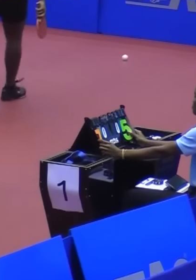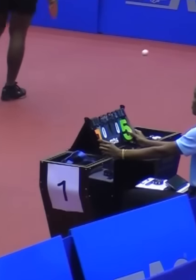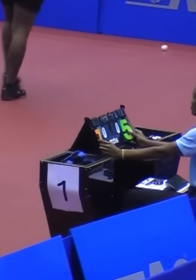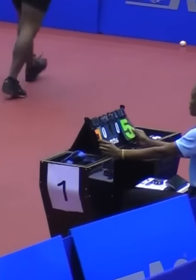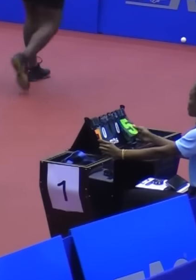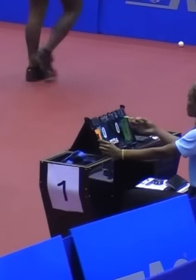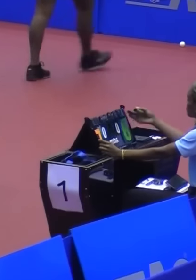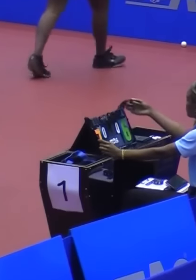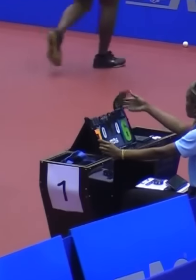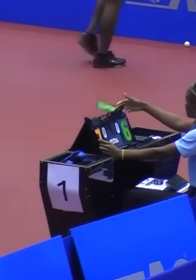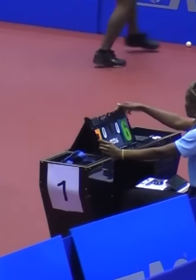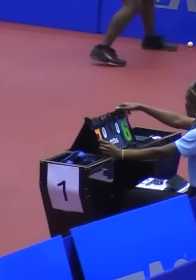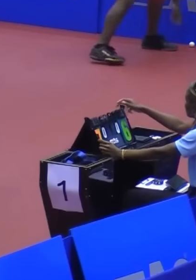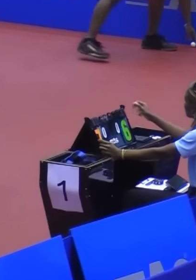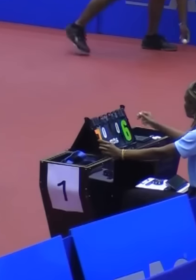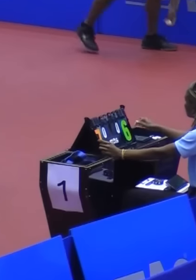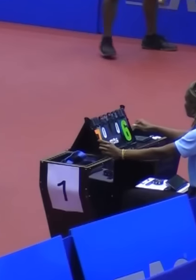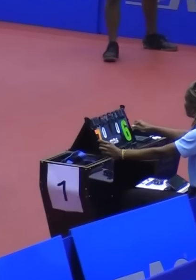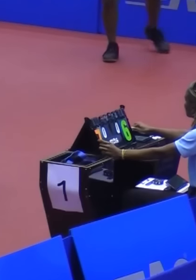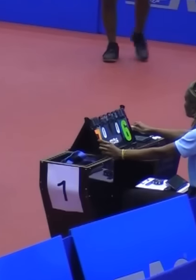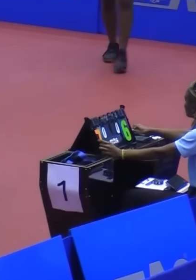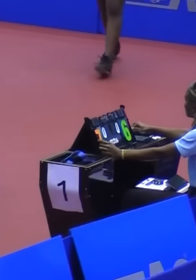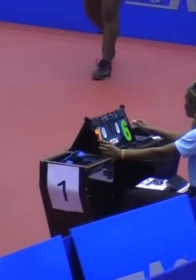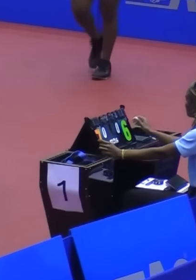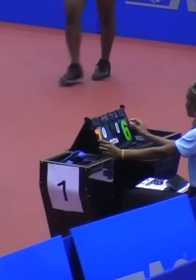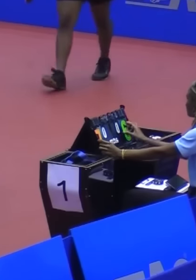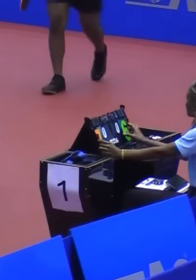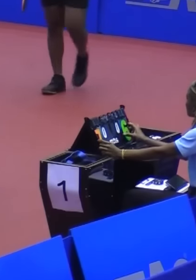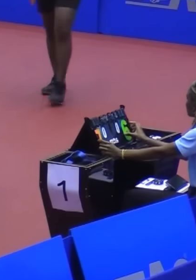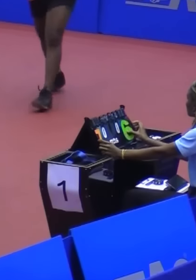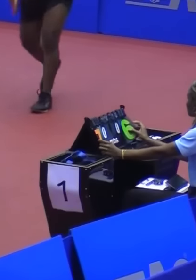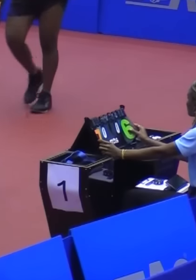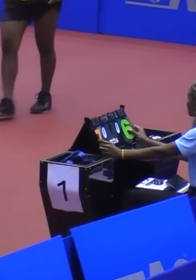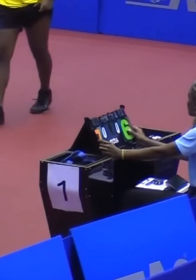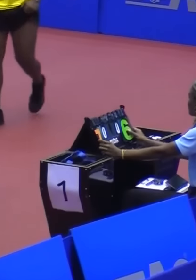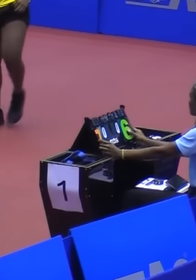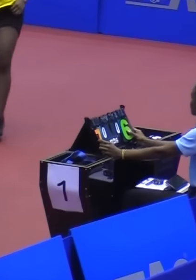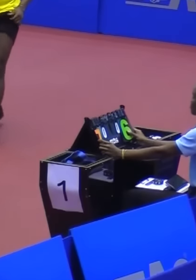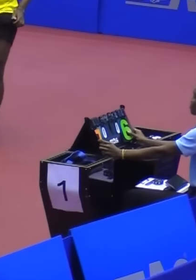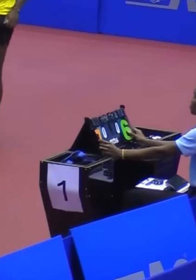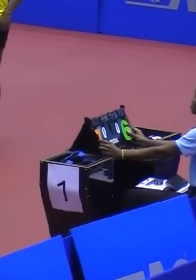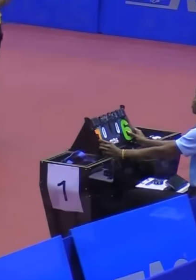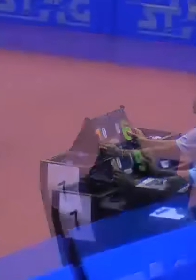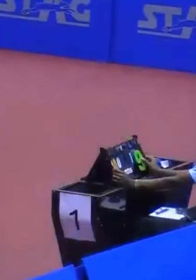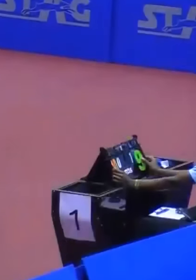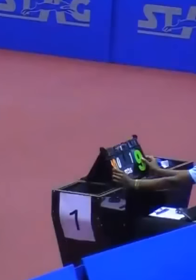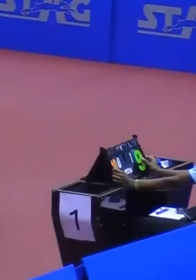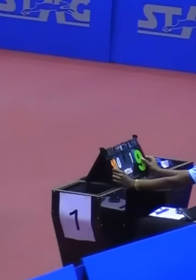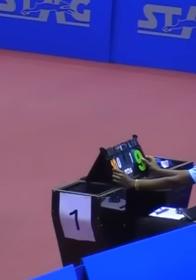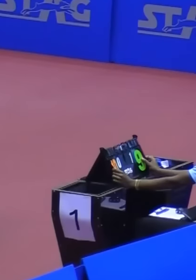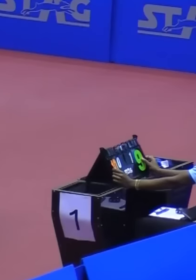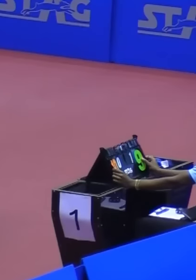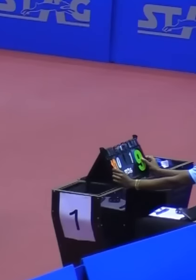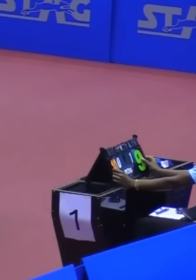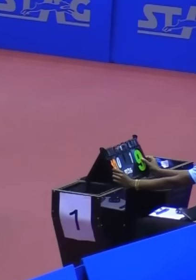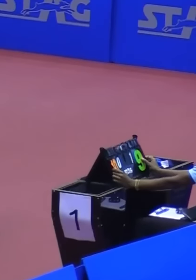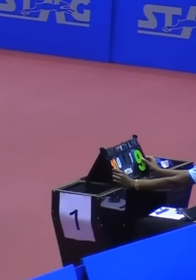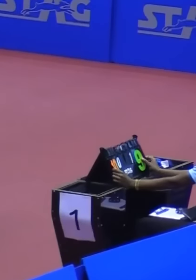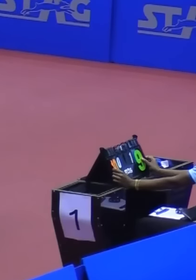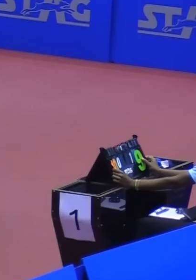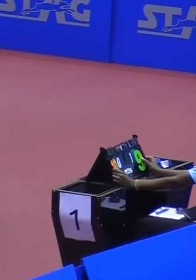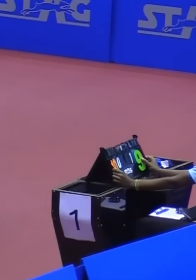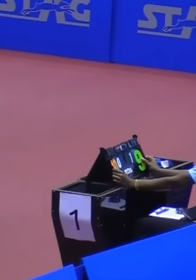shot. That's brilliant again. Knight coming from a set down to lead 2-1. Knight then wrapped up